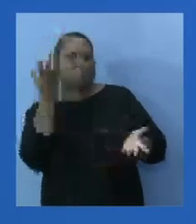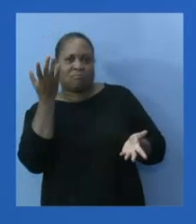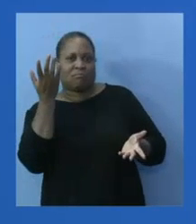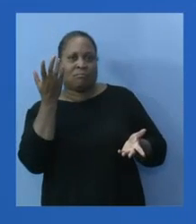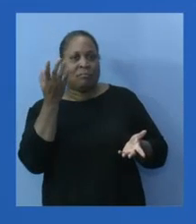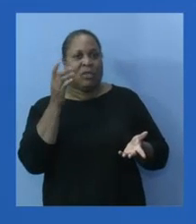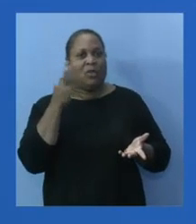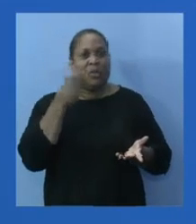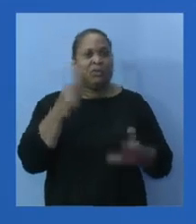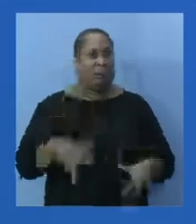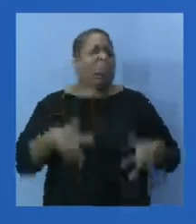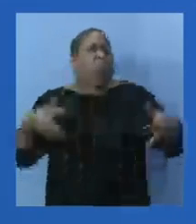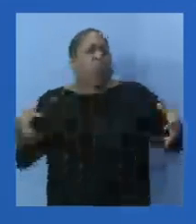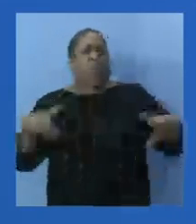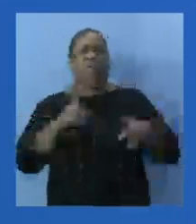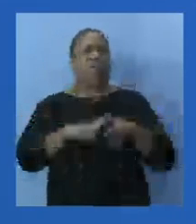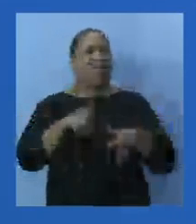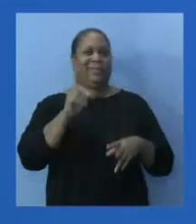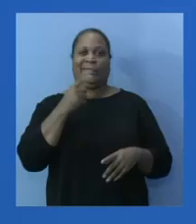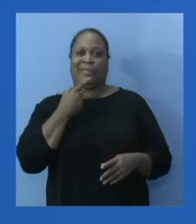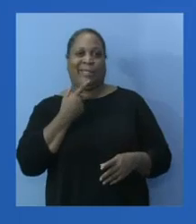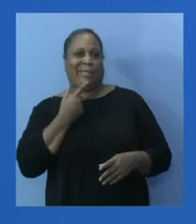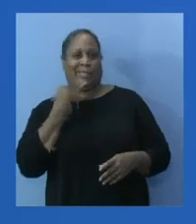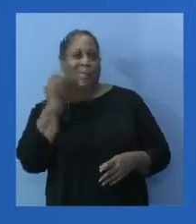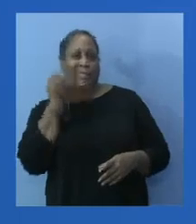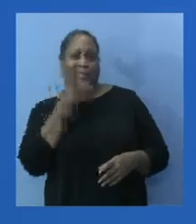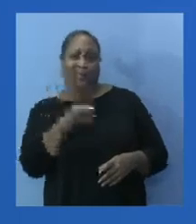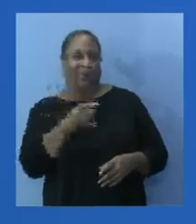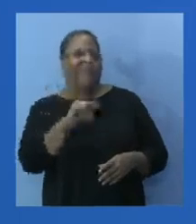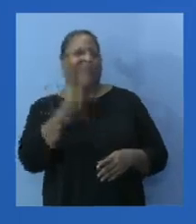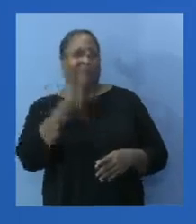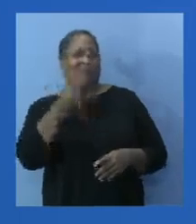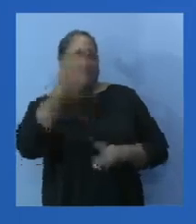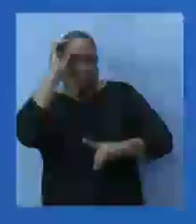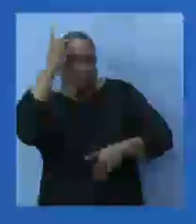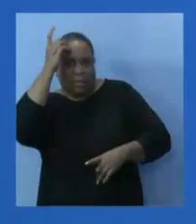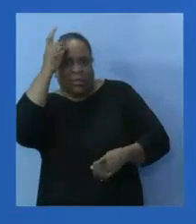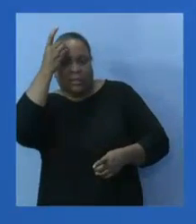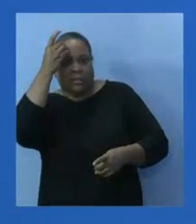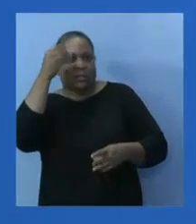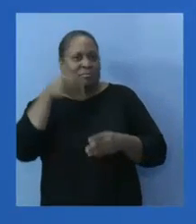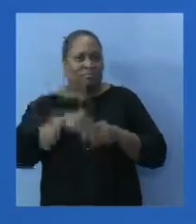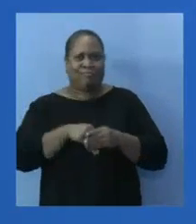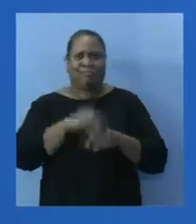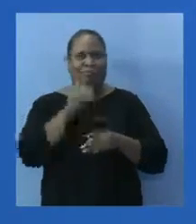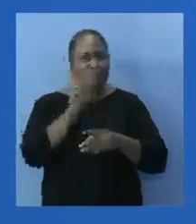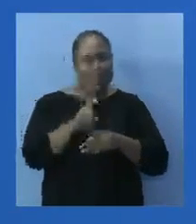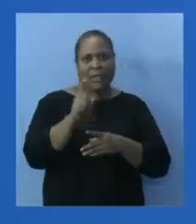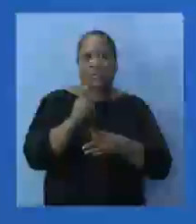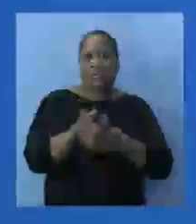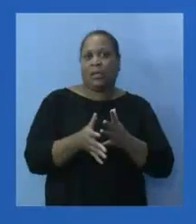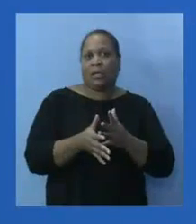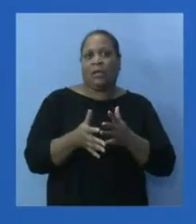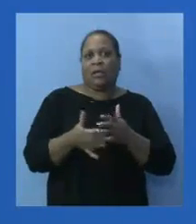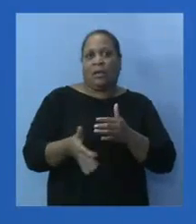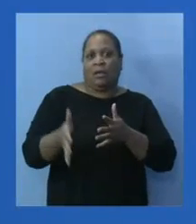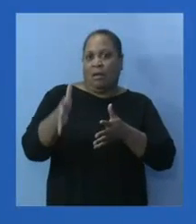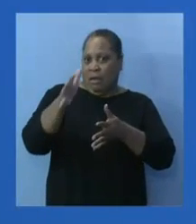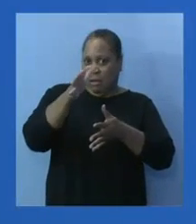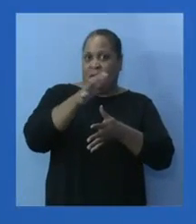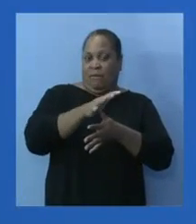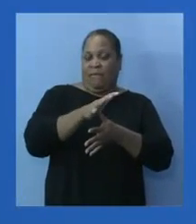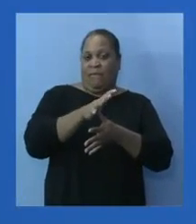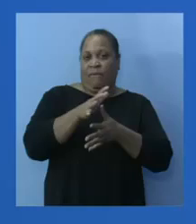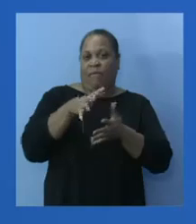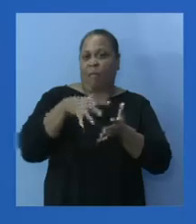somebody's overweight, but we can't necessarily tell if somebody has any other type of chronic conditions, which would necessitate elevating their level of